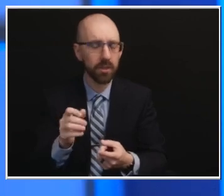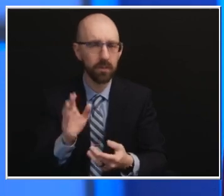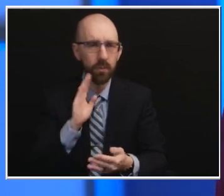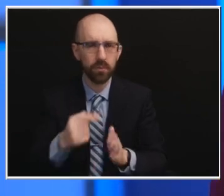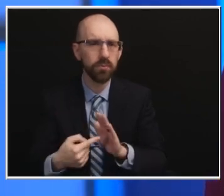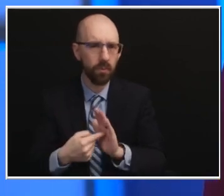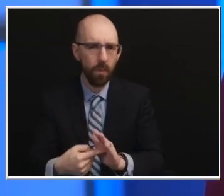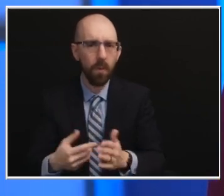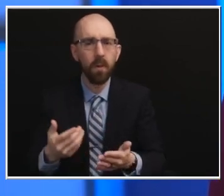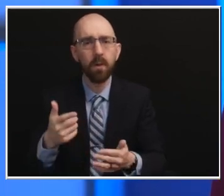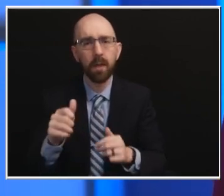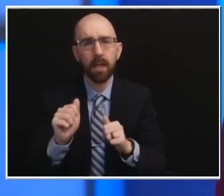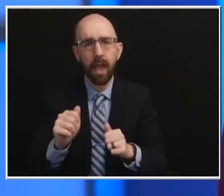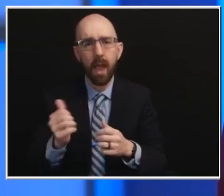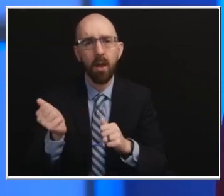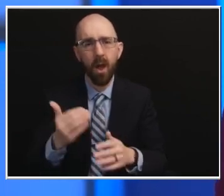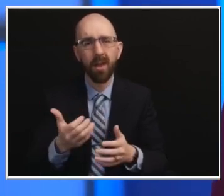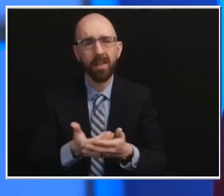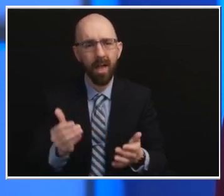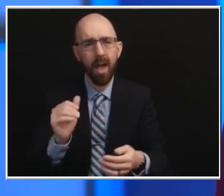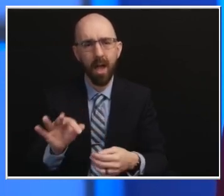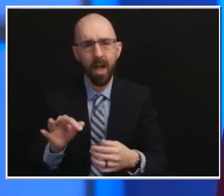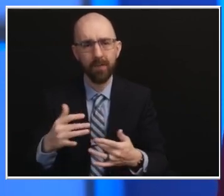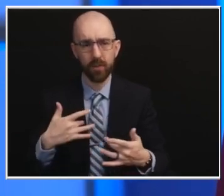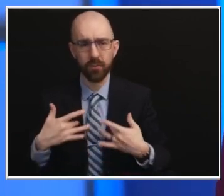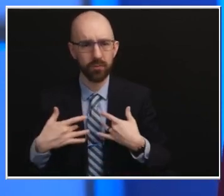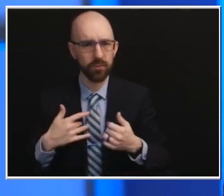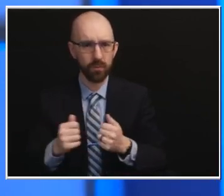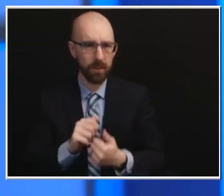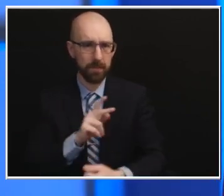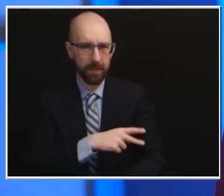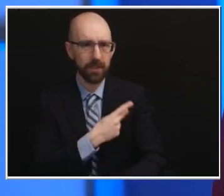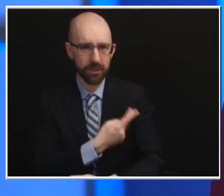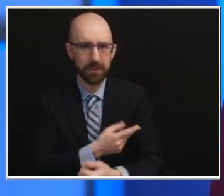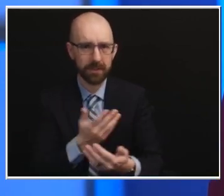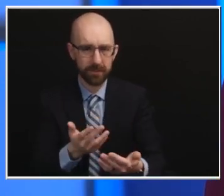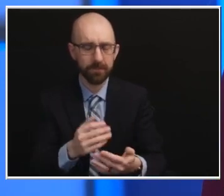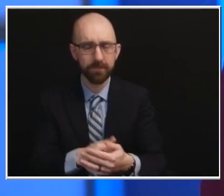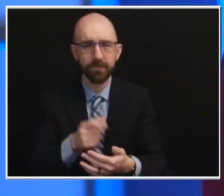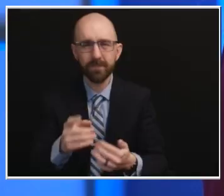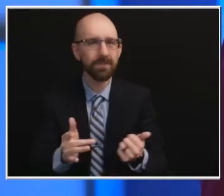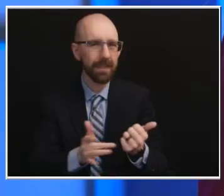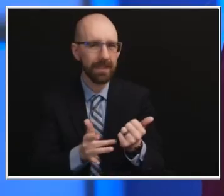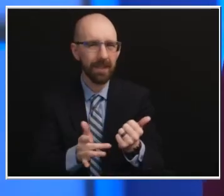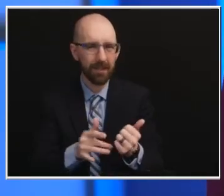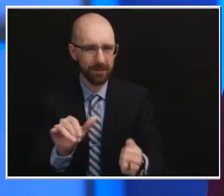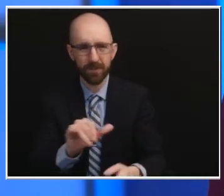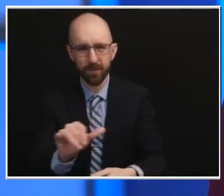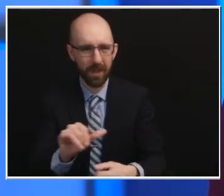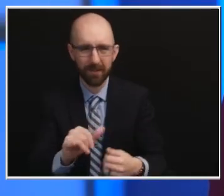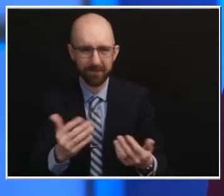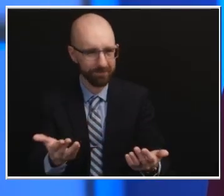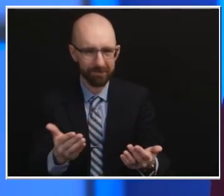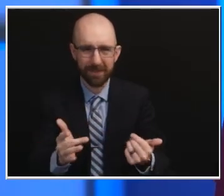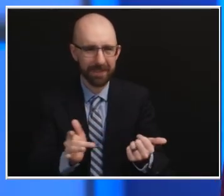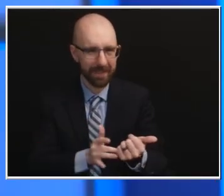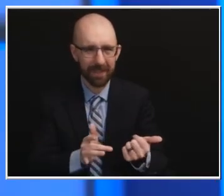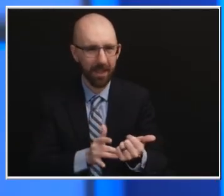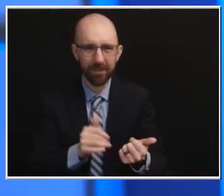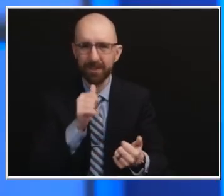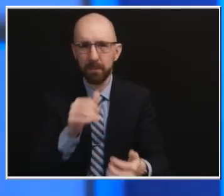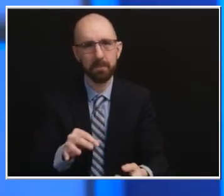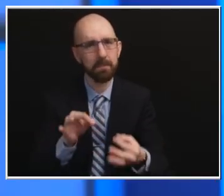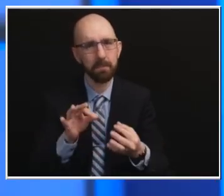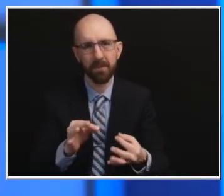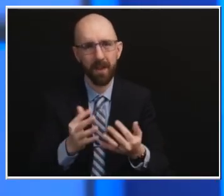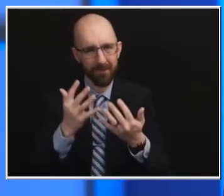which can cause a lot of concern with patients. And it's technology as well. Technology is not perfect,